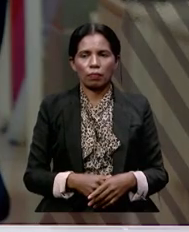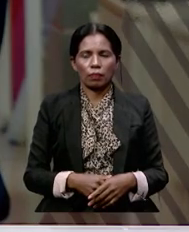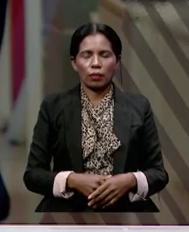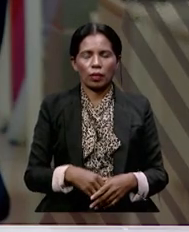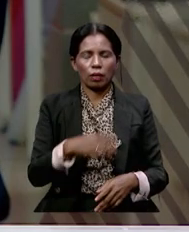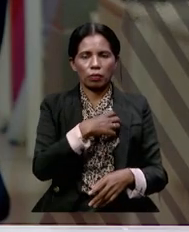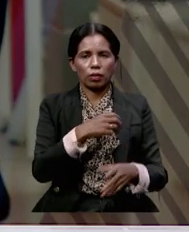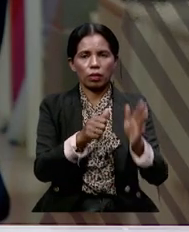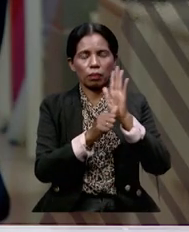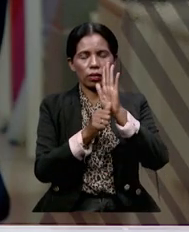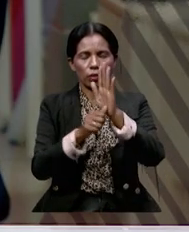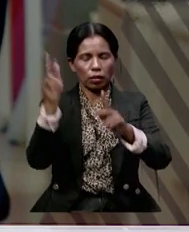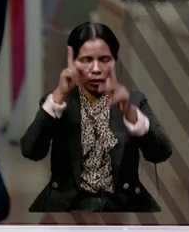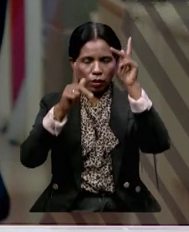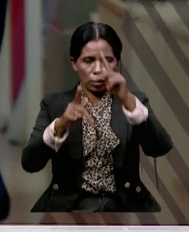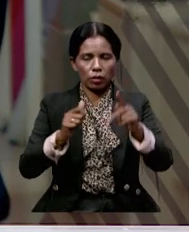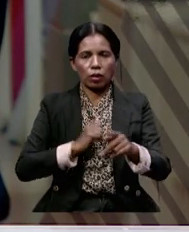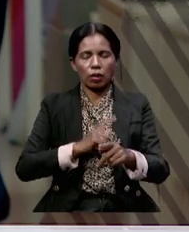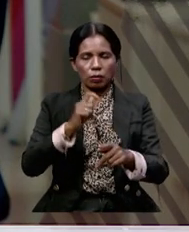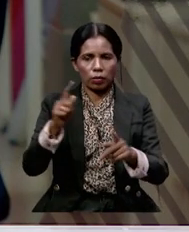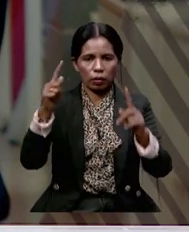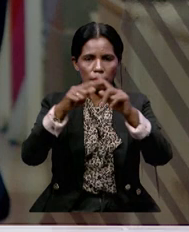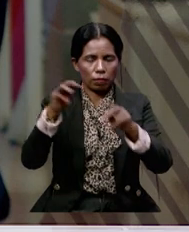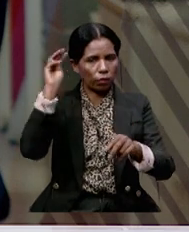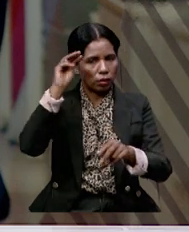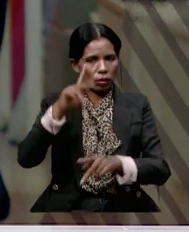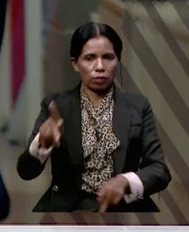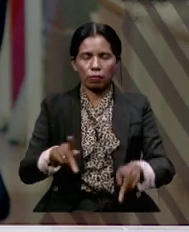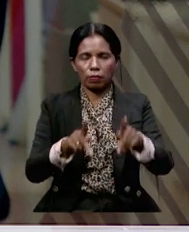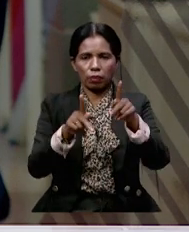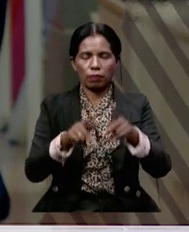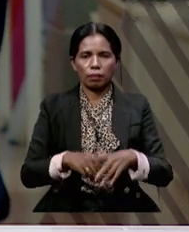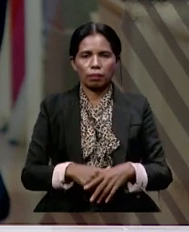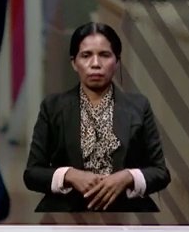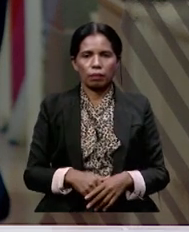PNTL aprezenta una kazu Aimutin ba Ministeriu Publiku.